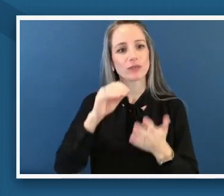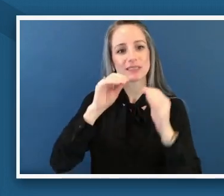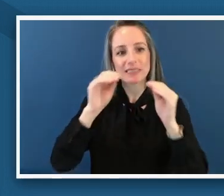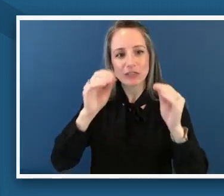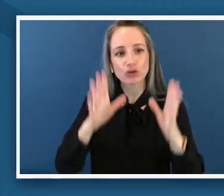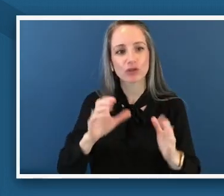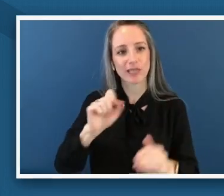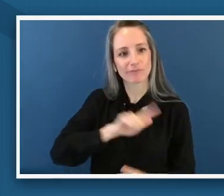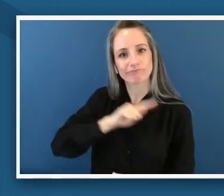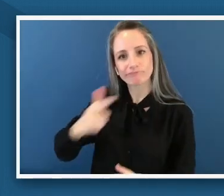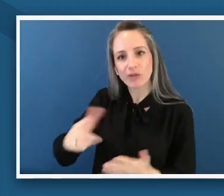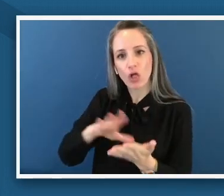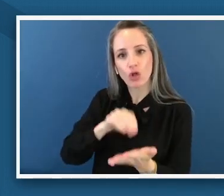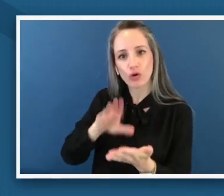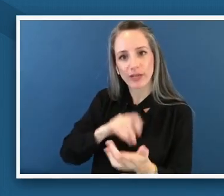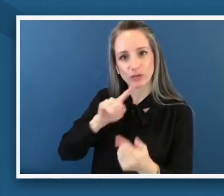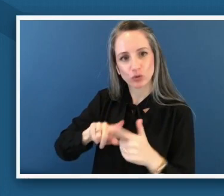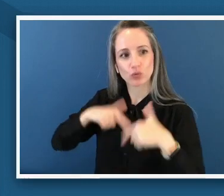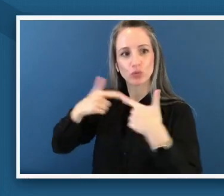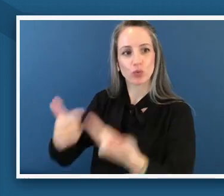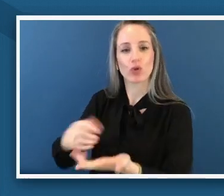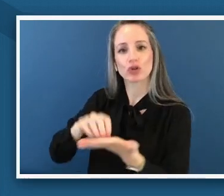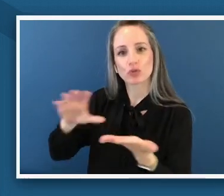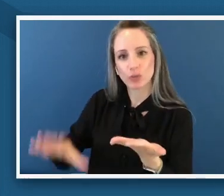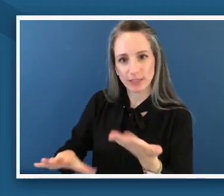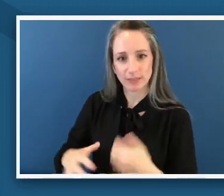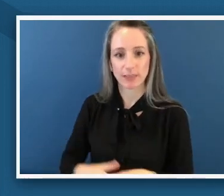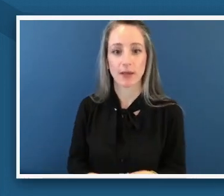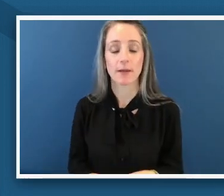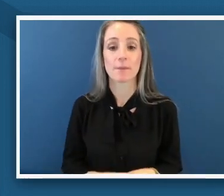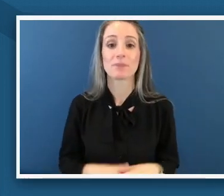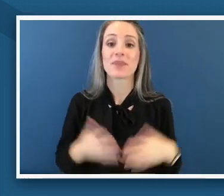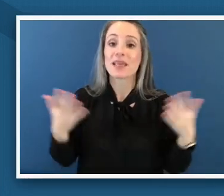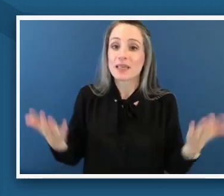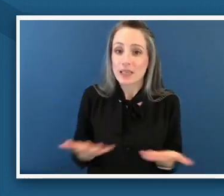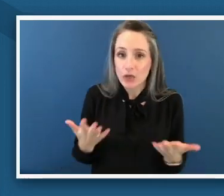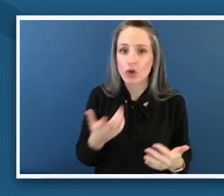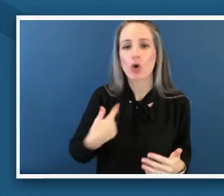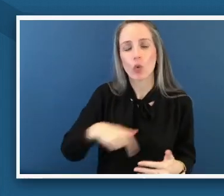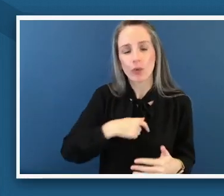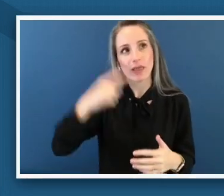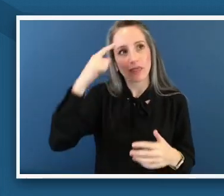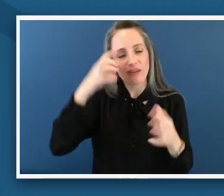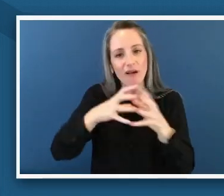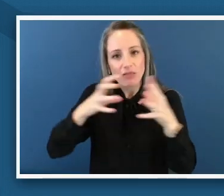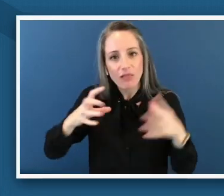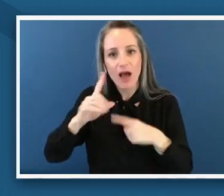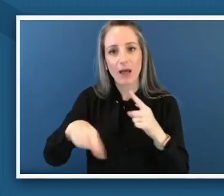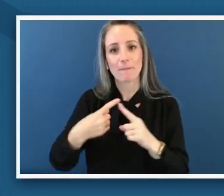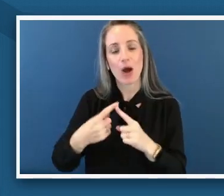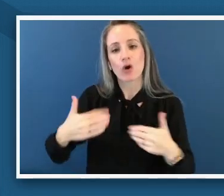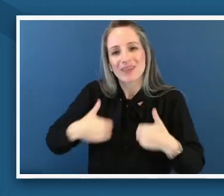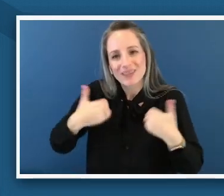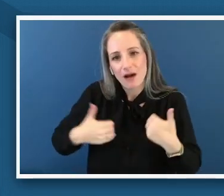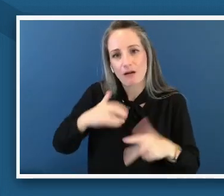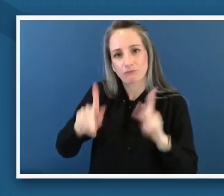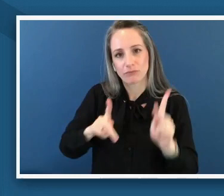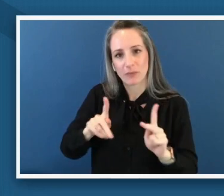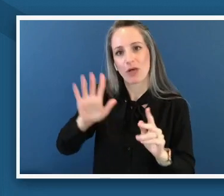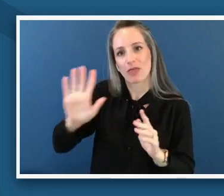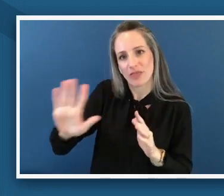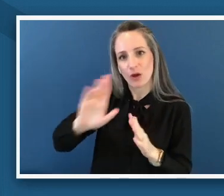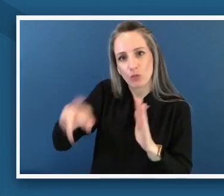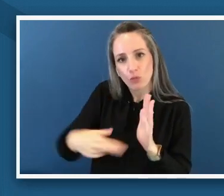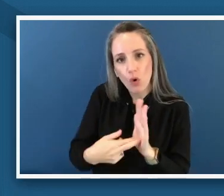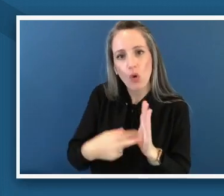the Smithsonian Environmental Research Center, we think a lot about the role that young people have in being stewards and advocates